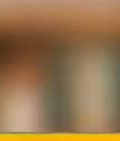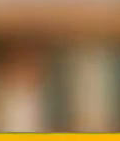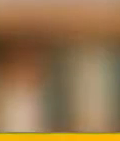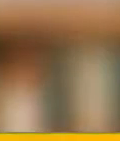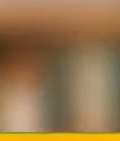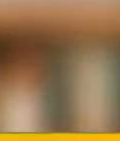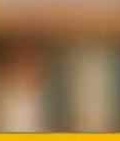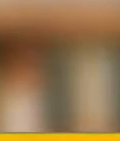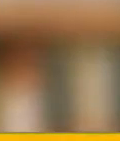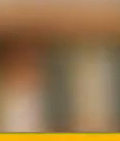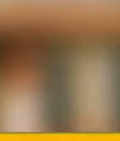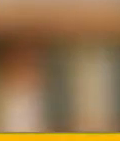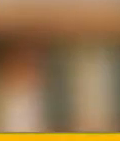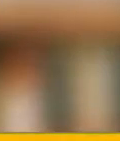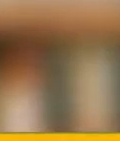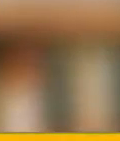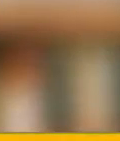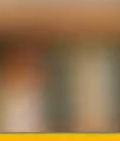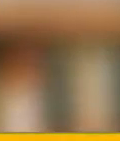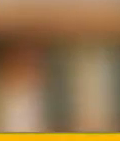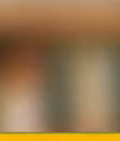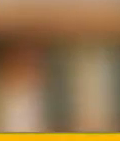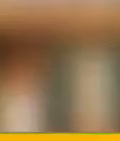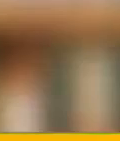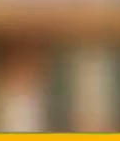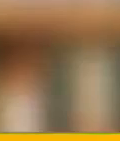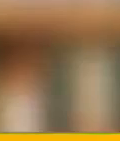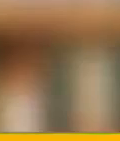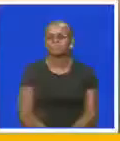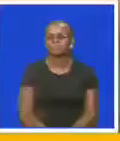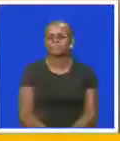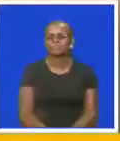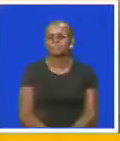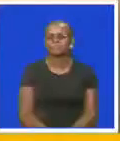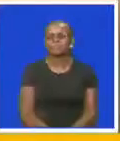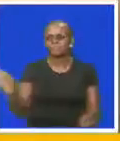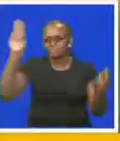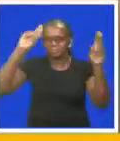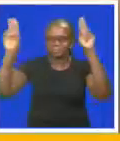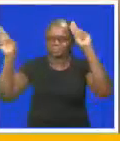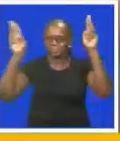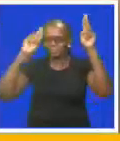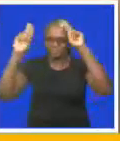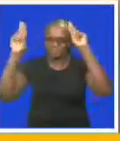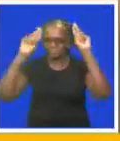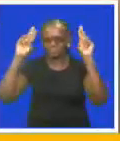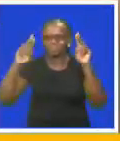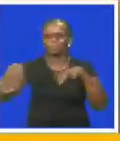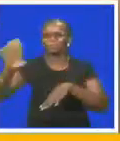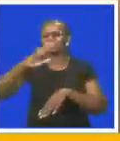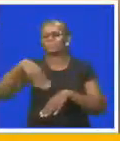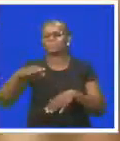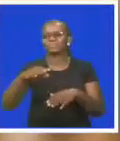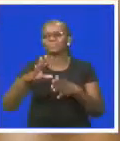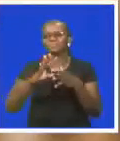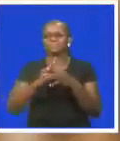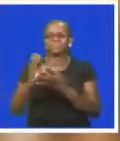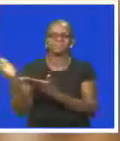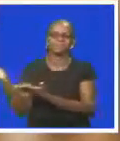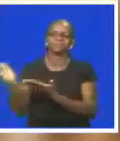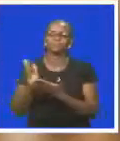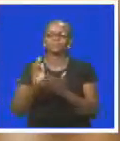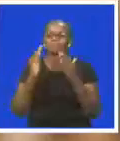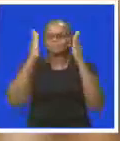Thursday evening and are geared up for another day of learning, which is today, which is a Friday afternoon. My name is Nokwazi